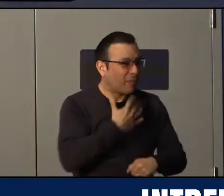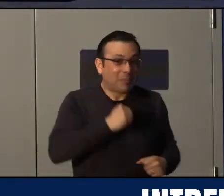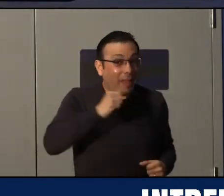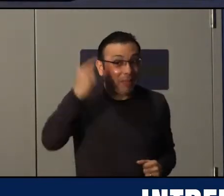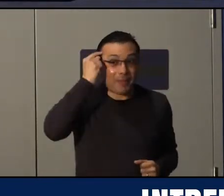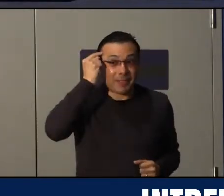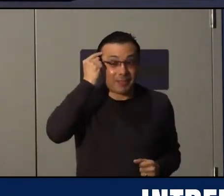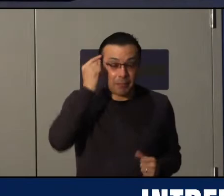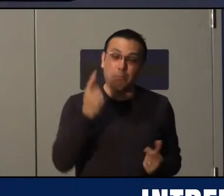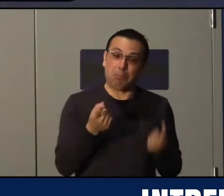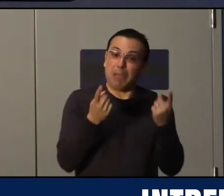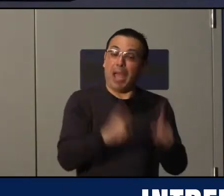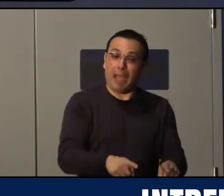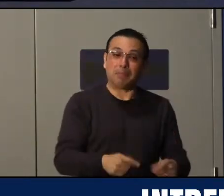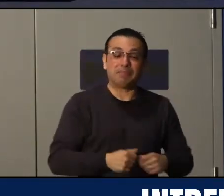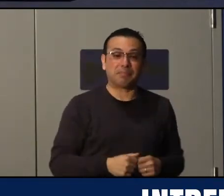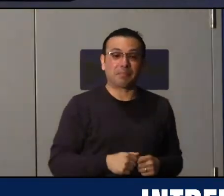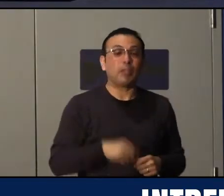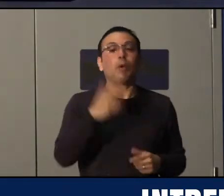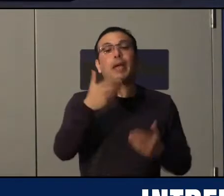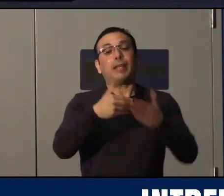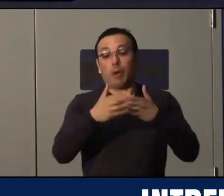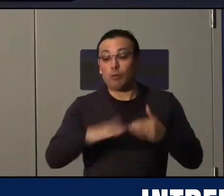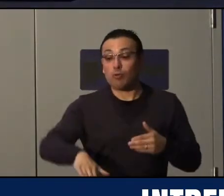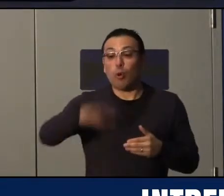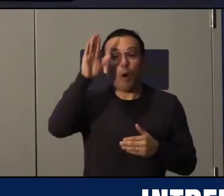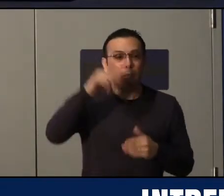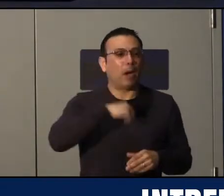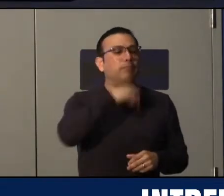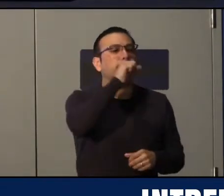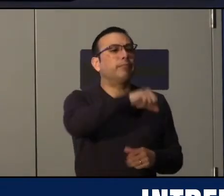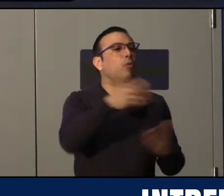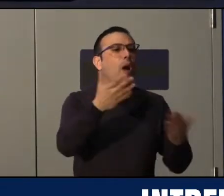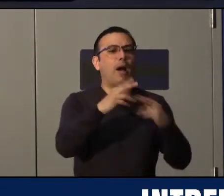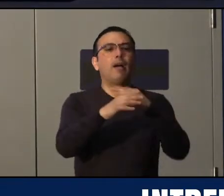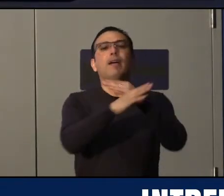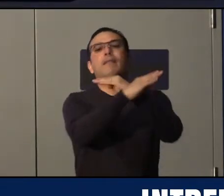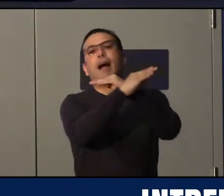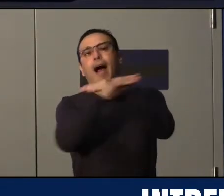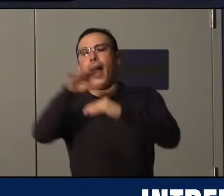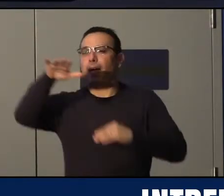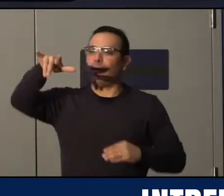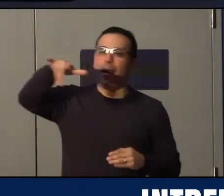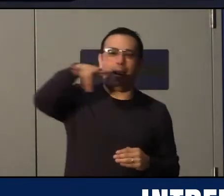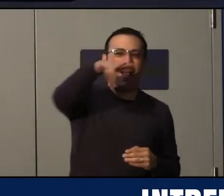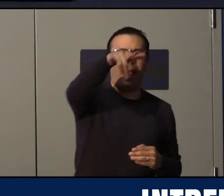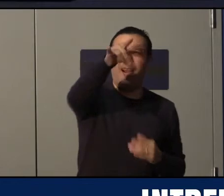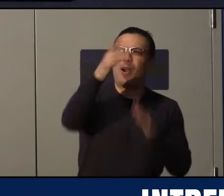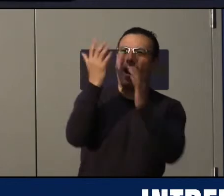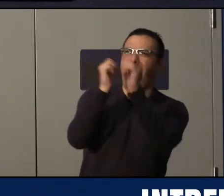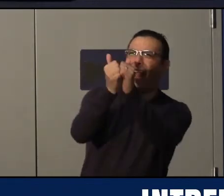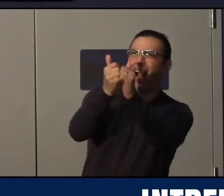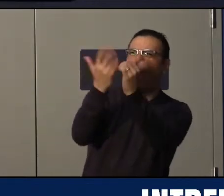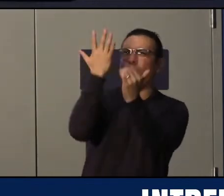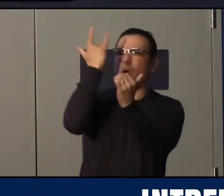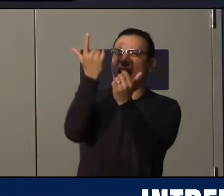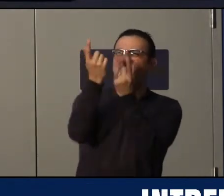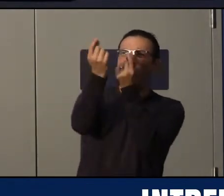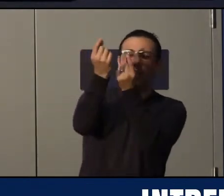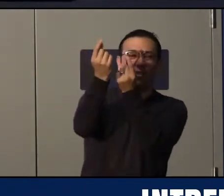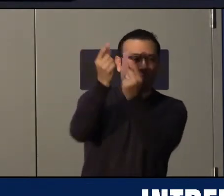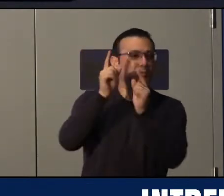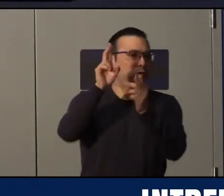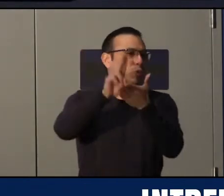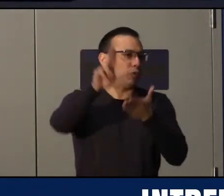up loving flying and wanting to know how things fly. And when I went to university, I studied how